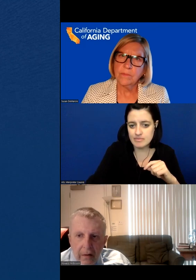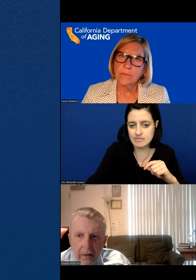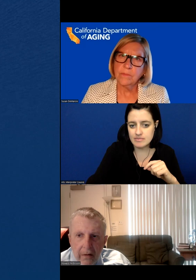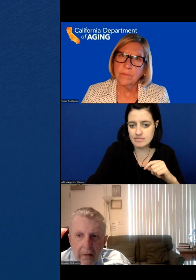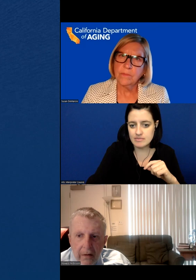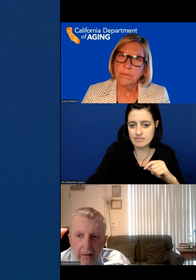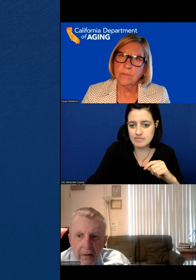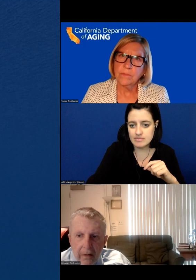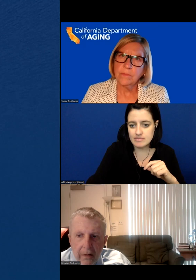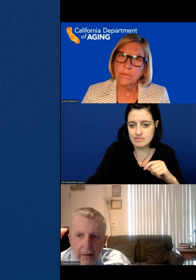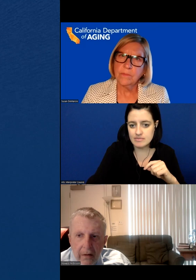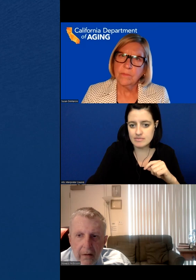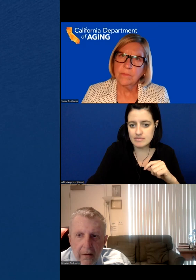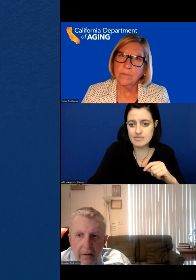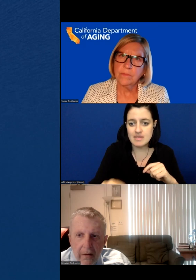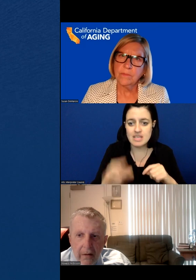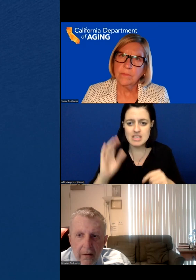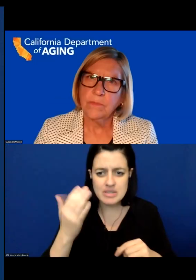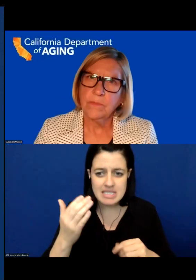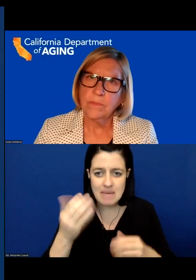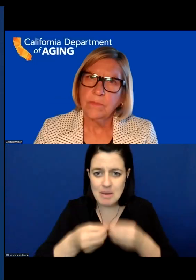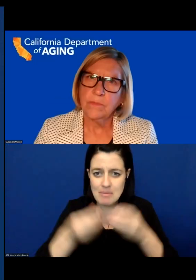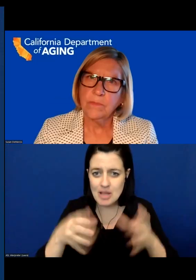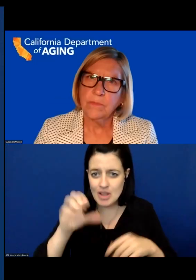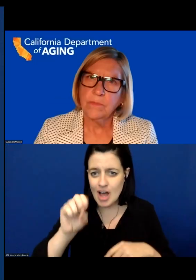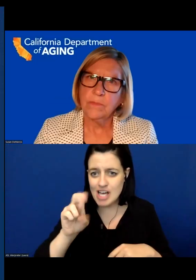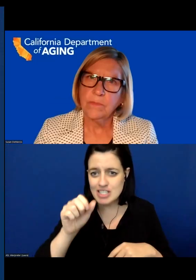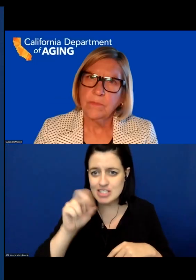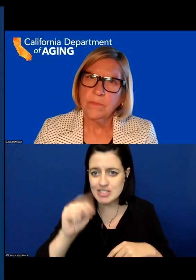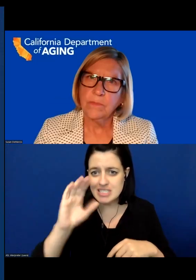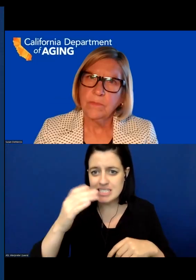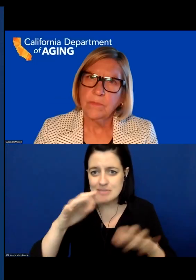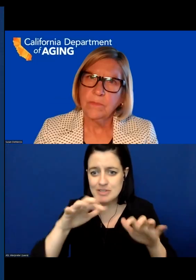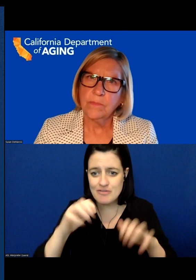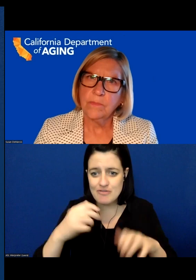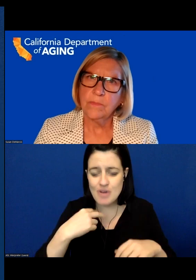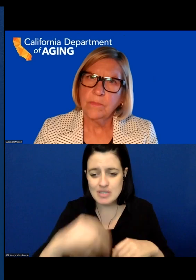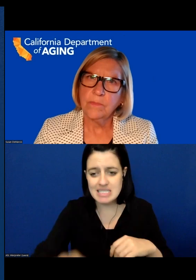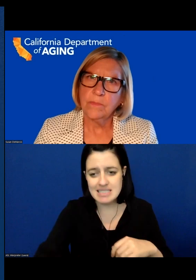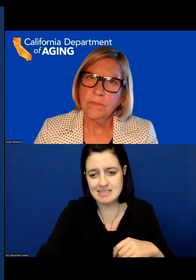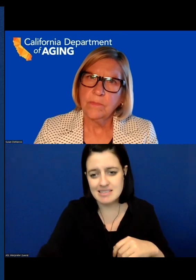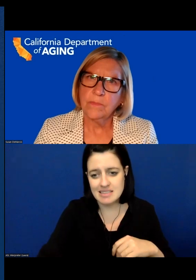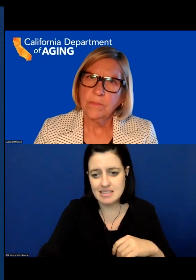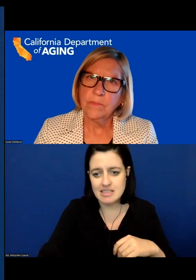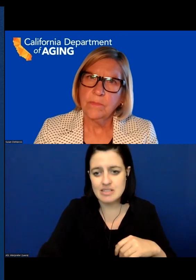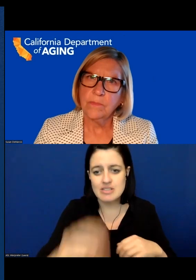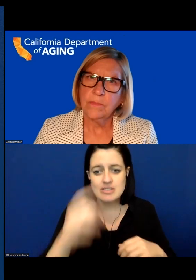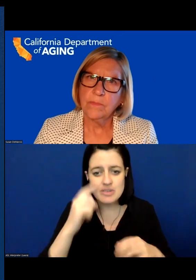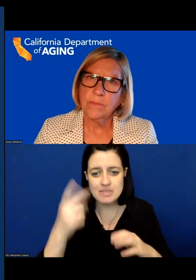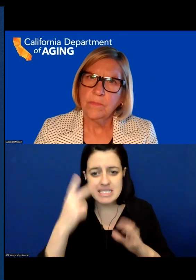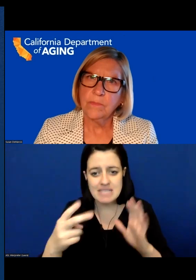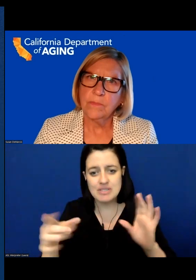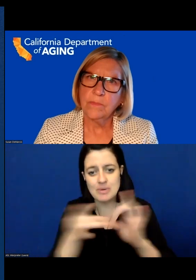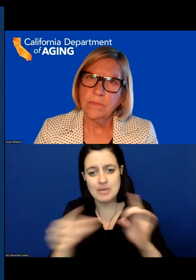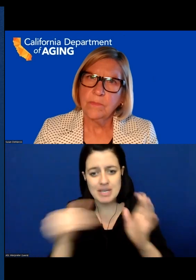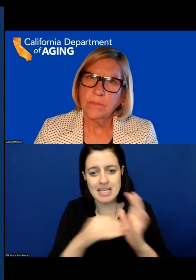Hi, everybody. It looks like we may have lost Susan. She's kind of frozen up there. So we'll give her a minute to reconnect and just see if there's anybody